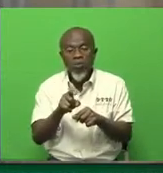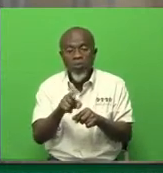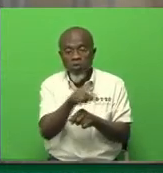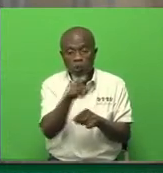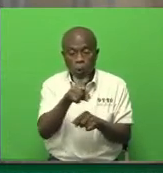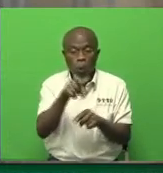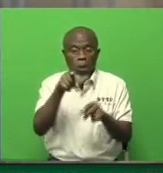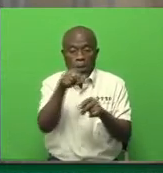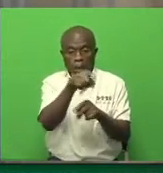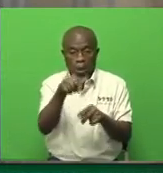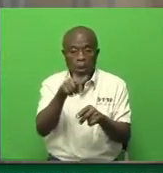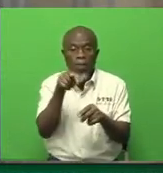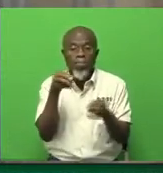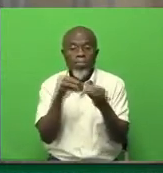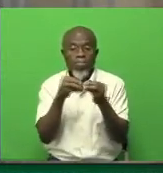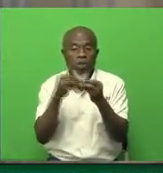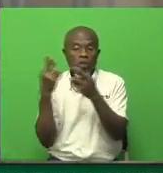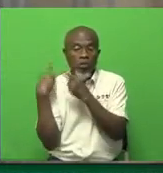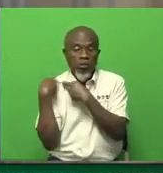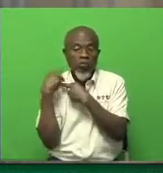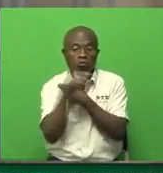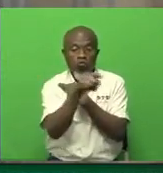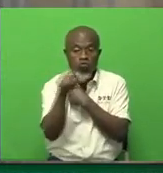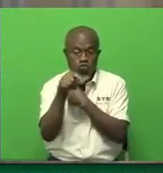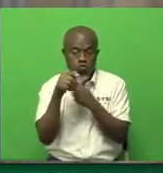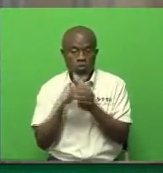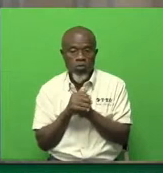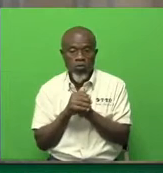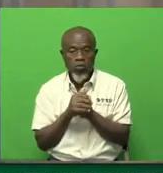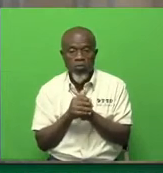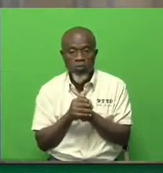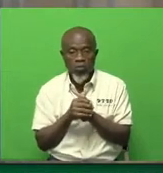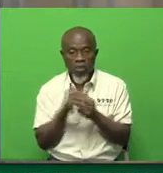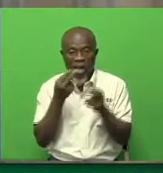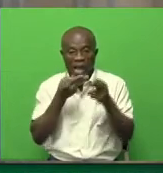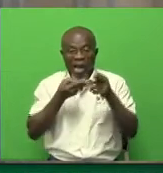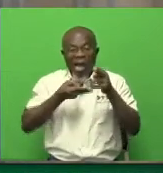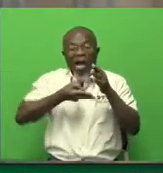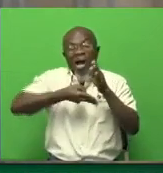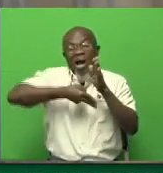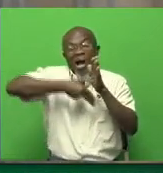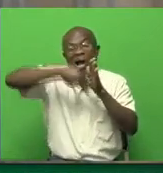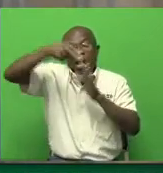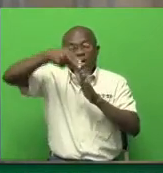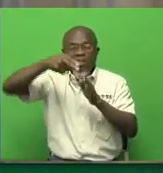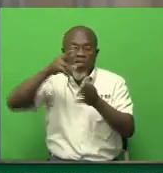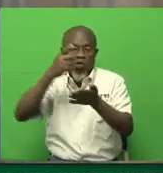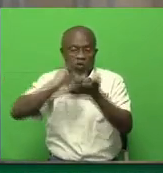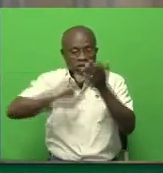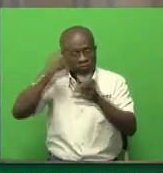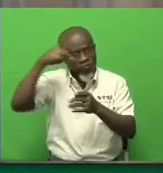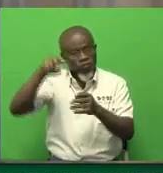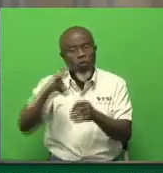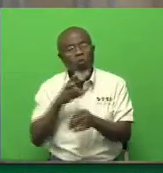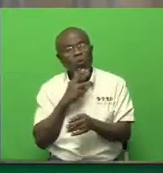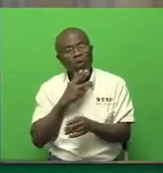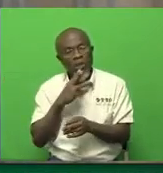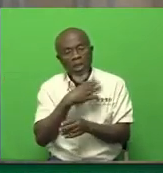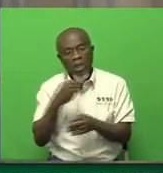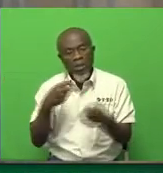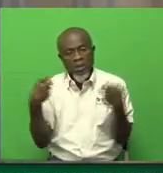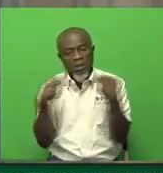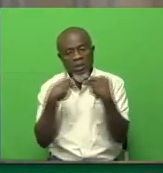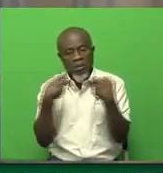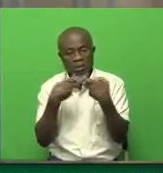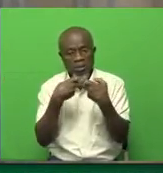paying higher rates for water than many of them do not receive and for an electricity Supply many of them cannot